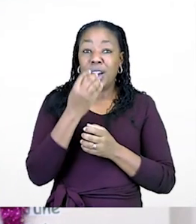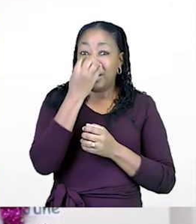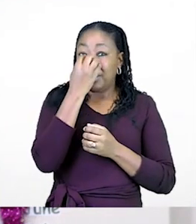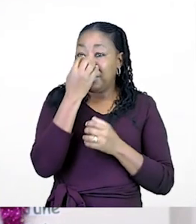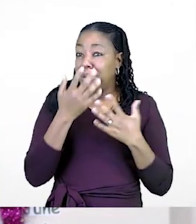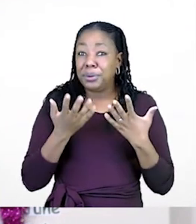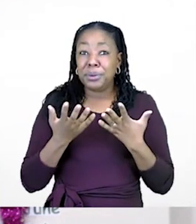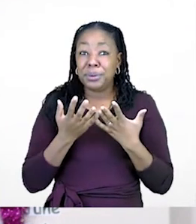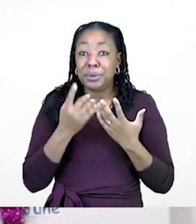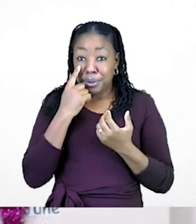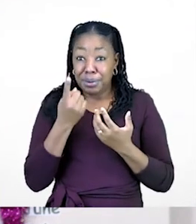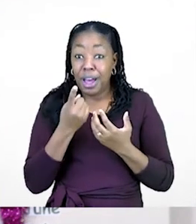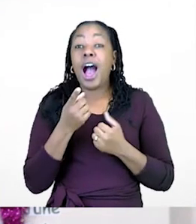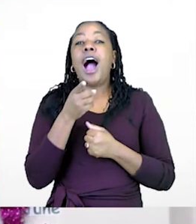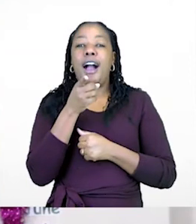have you?